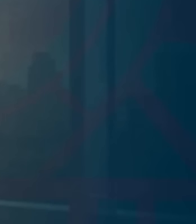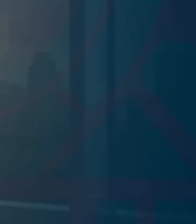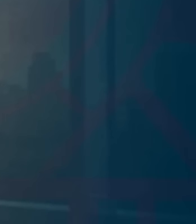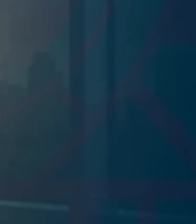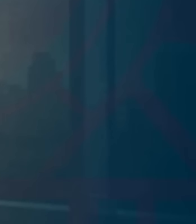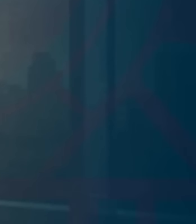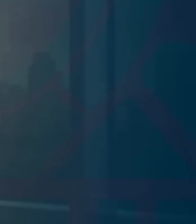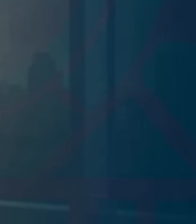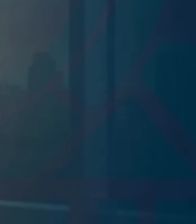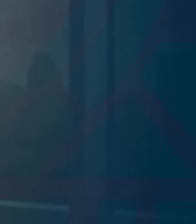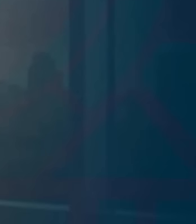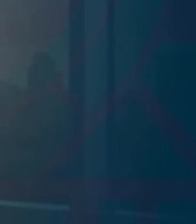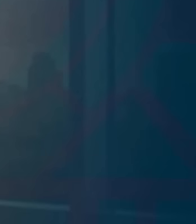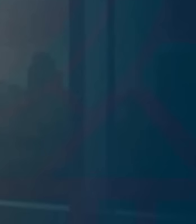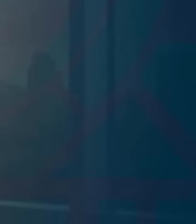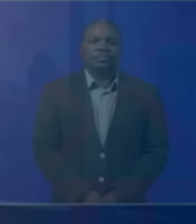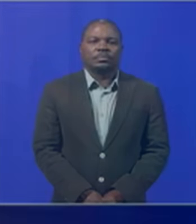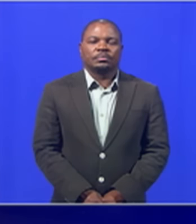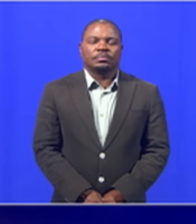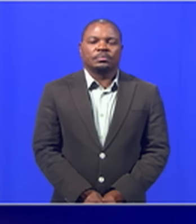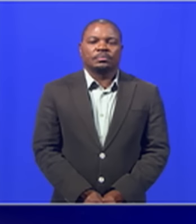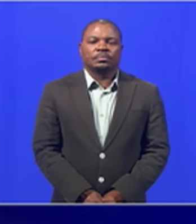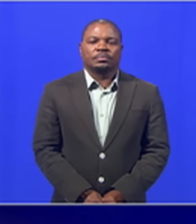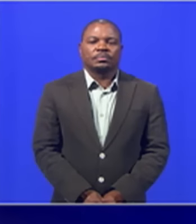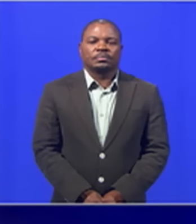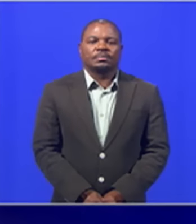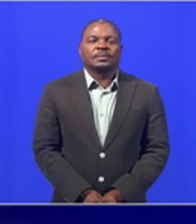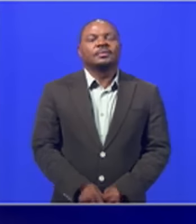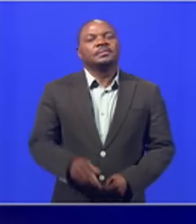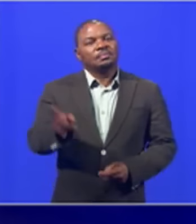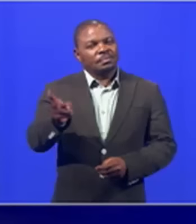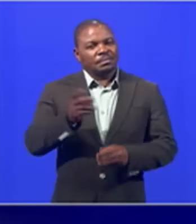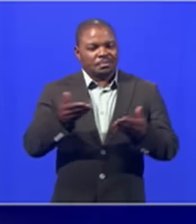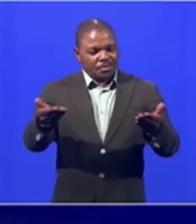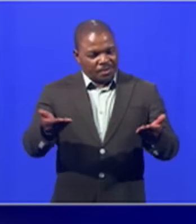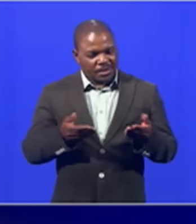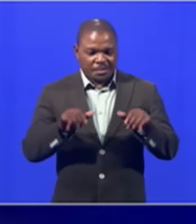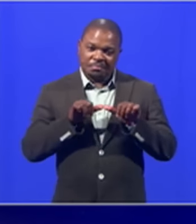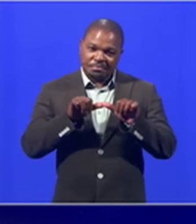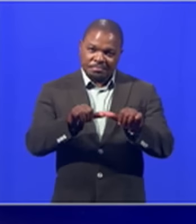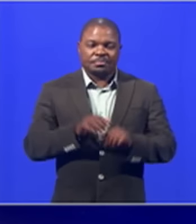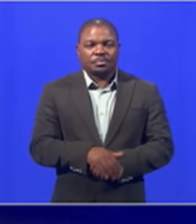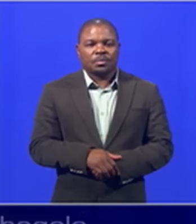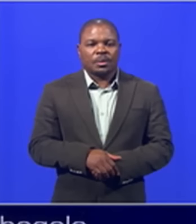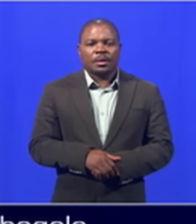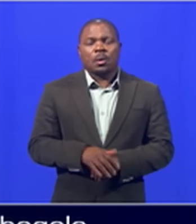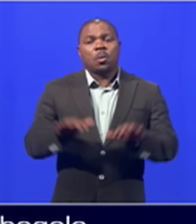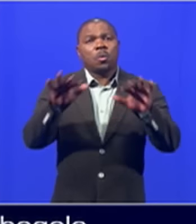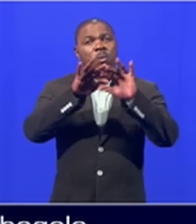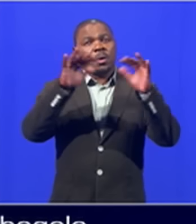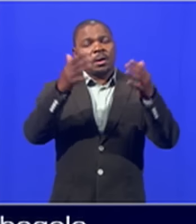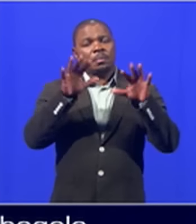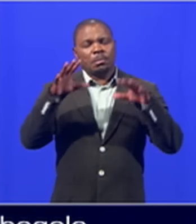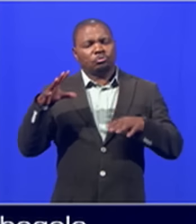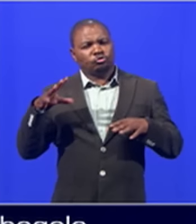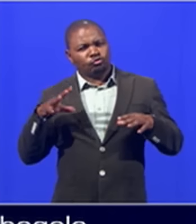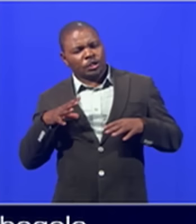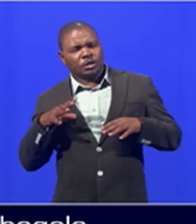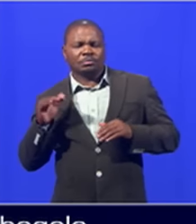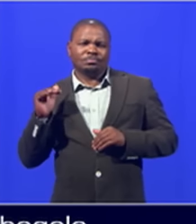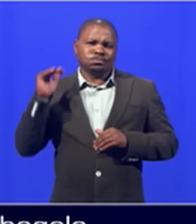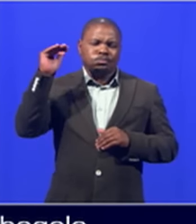go tlisetsa yona kwa gae. Re go amogela bothoetso mme re ditsoletse ka gore go tlhoka tekano mo loagong go utlwela go le